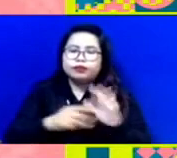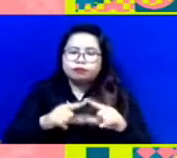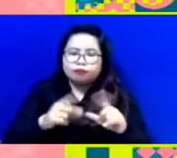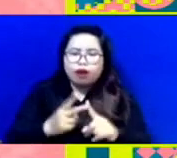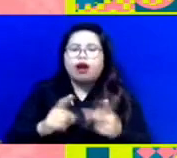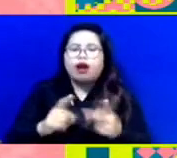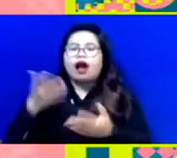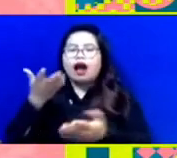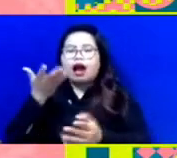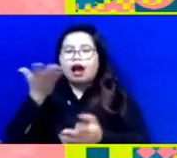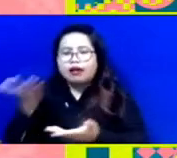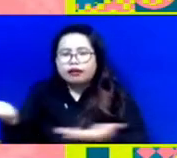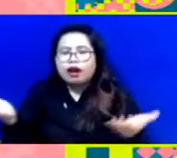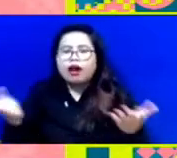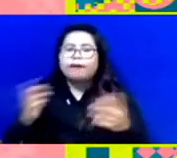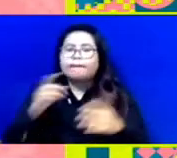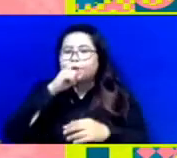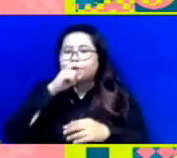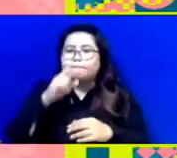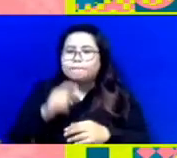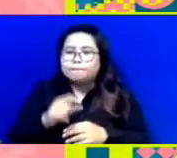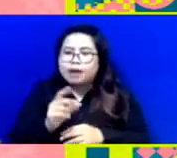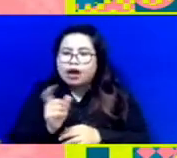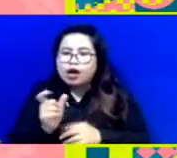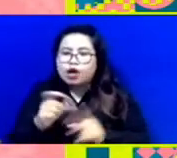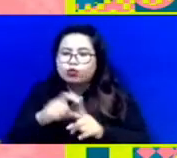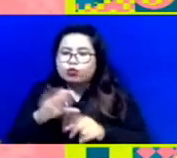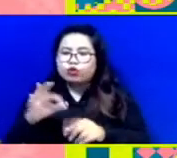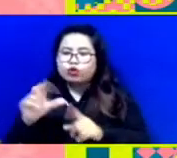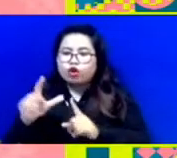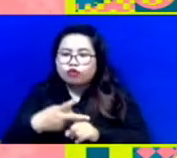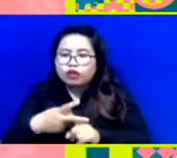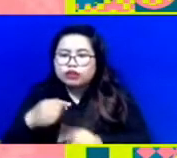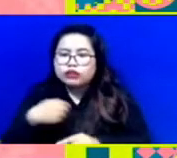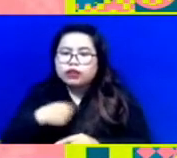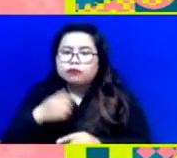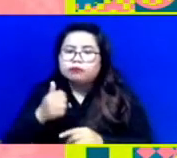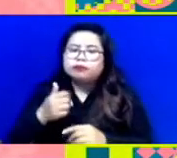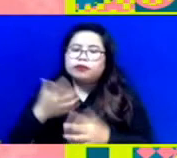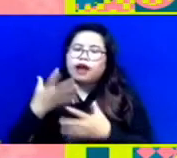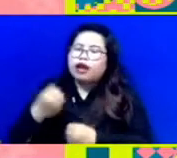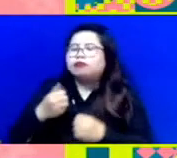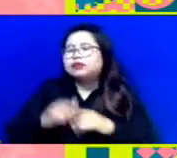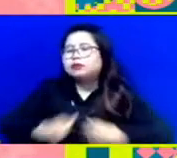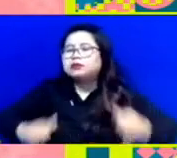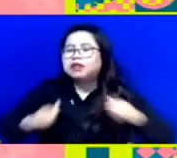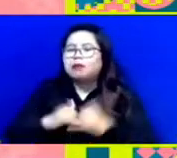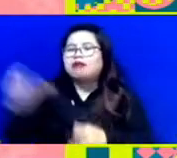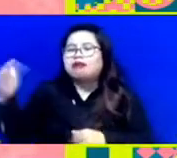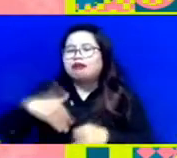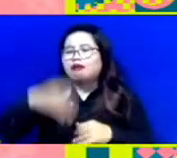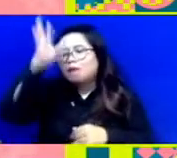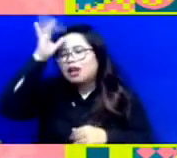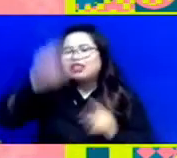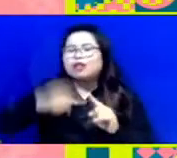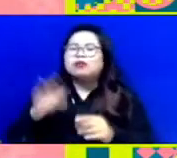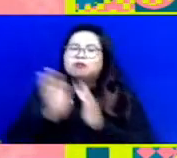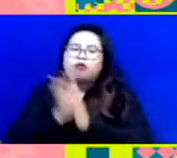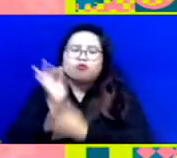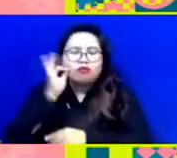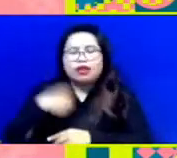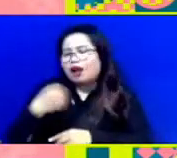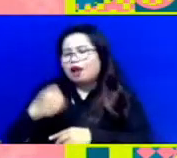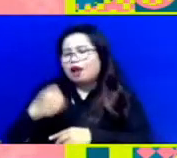I could be with you in beautiful Bali right now, and I apologize I'm not with you. And congratulations to the